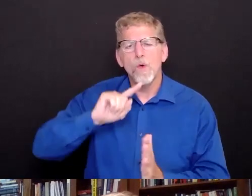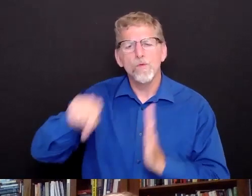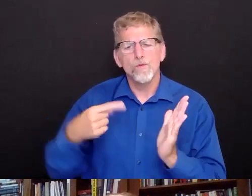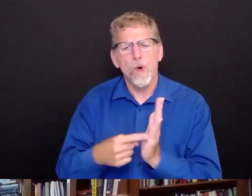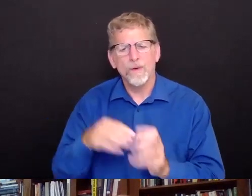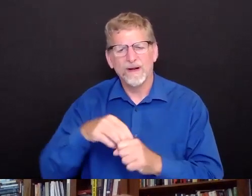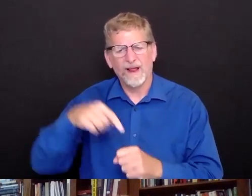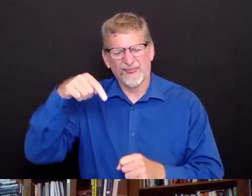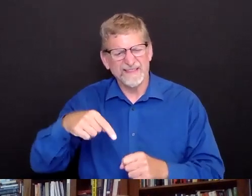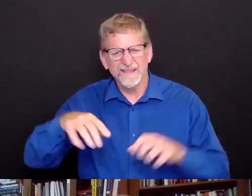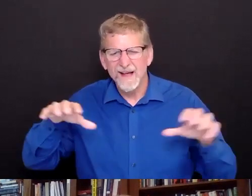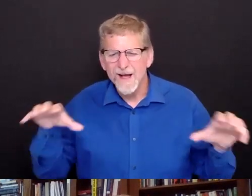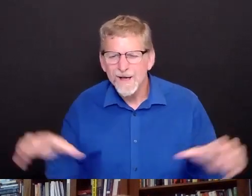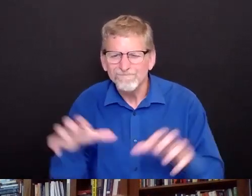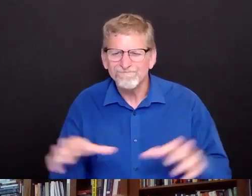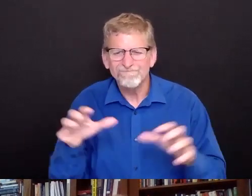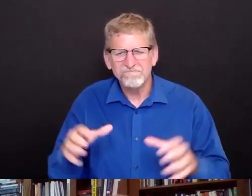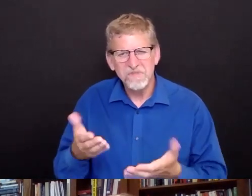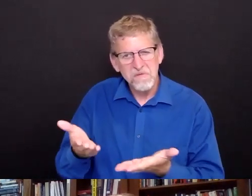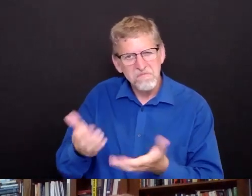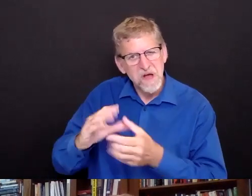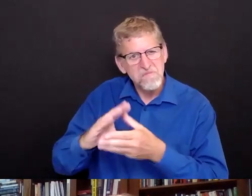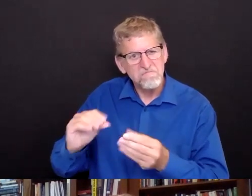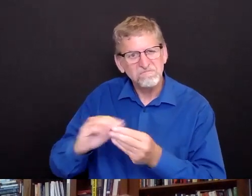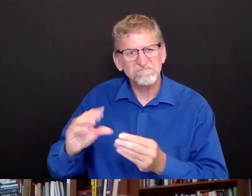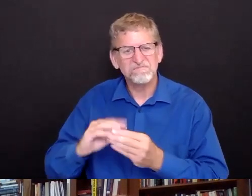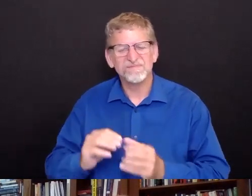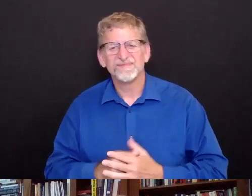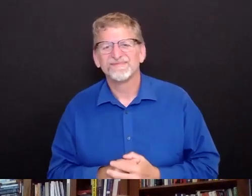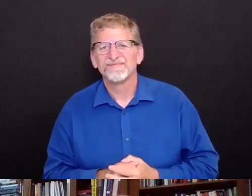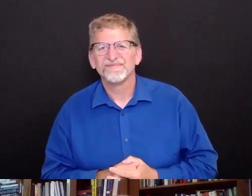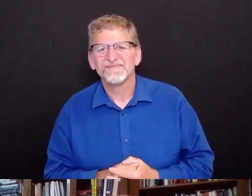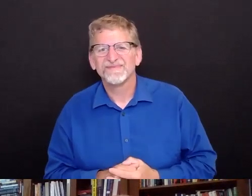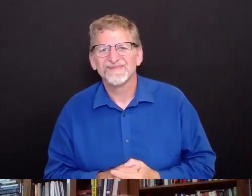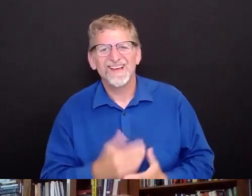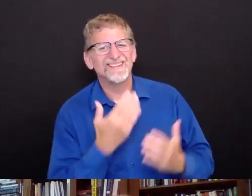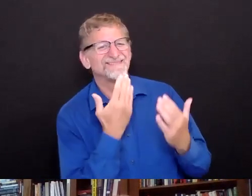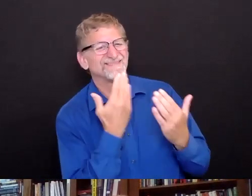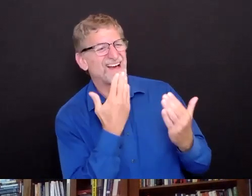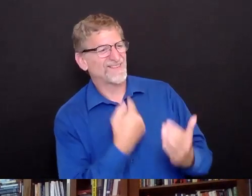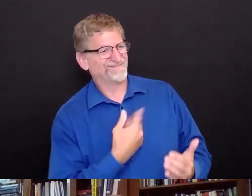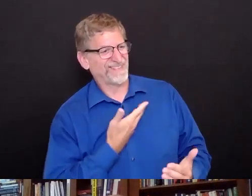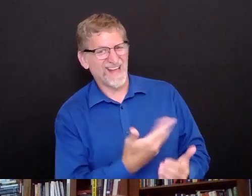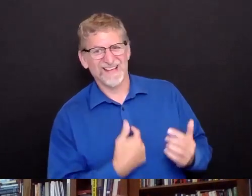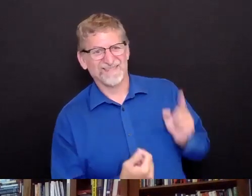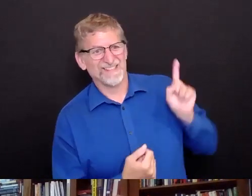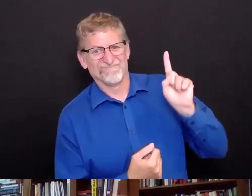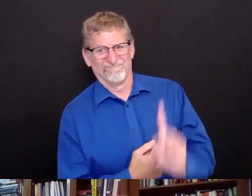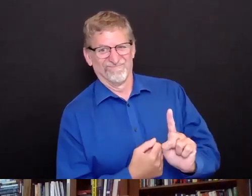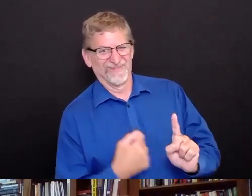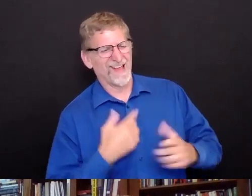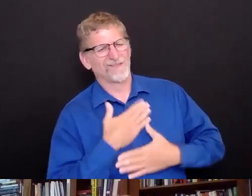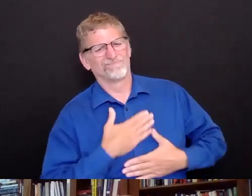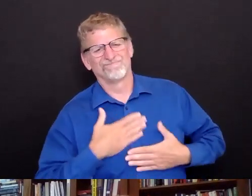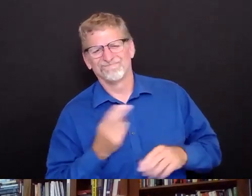thank you for inviting me to join you, because this is something I really want to be part of, because I am an enormous